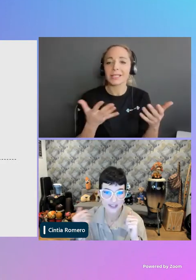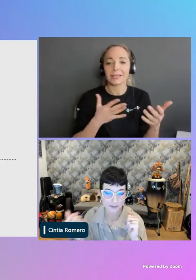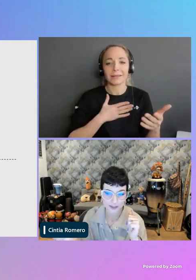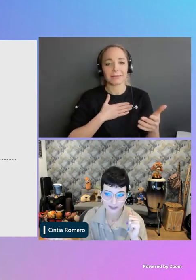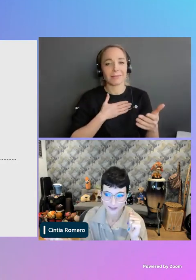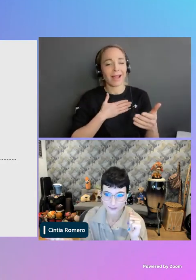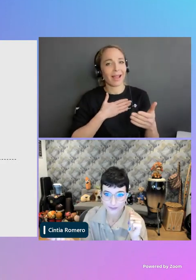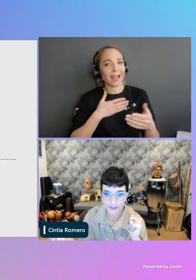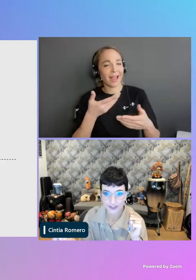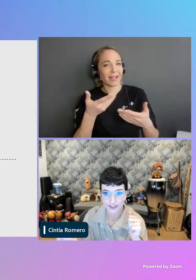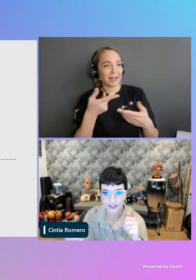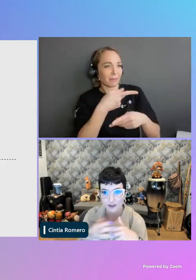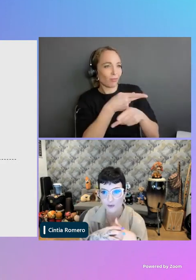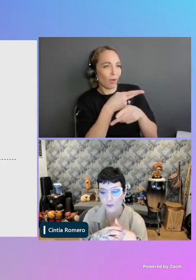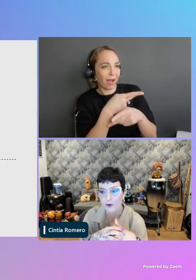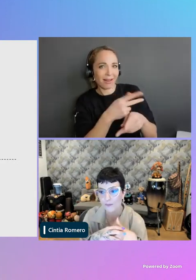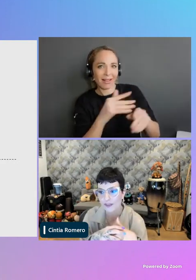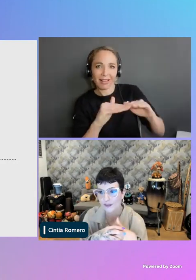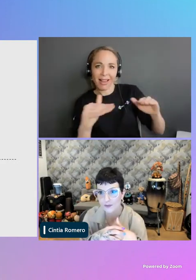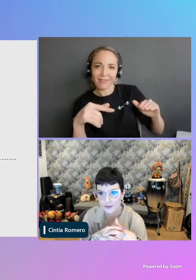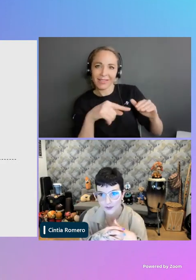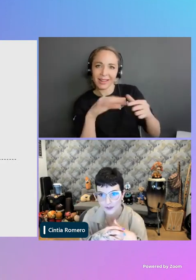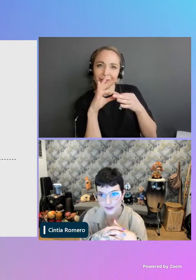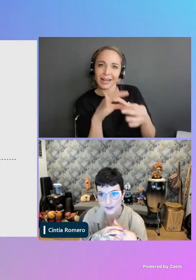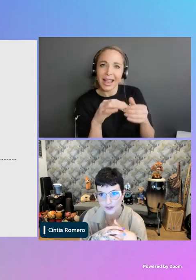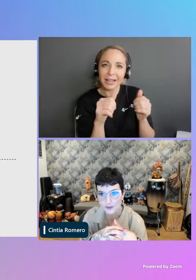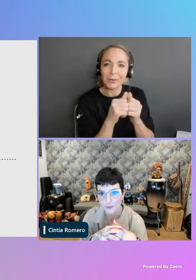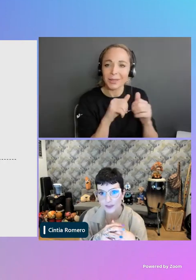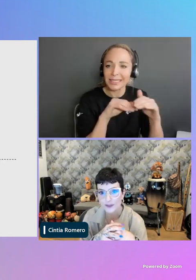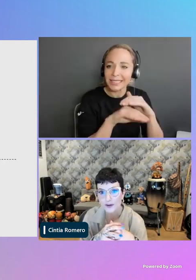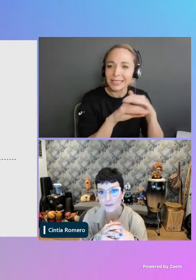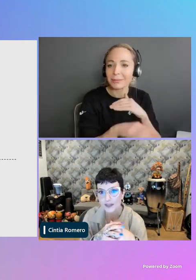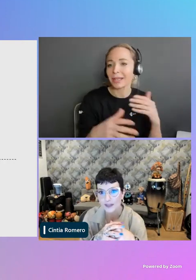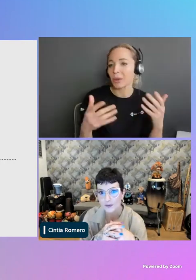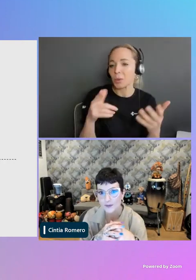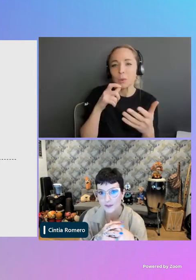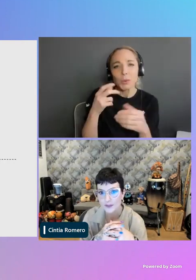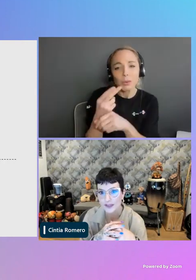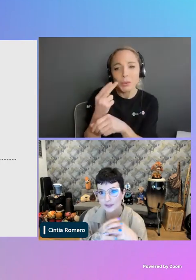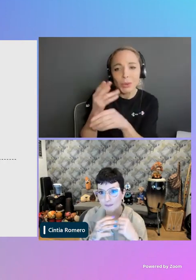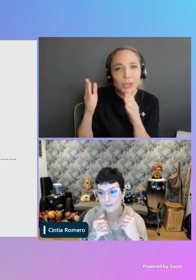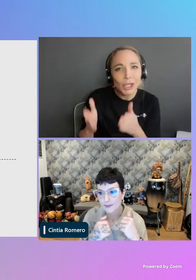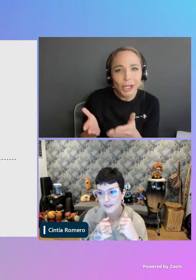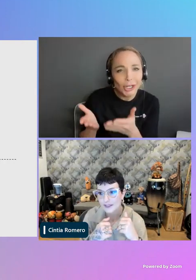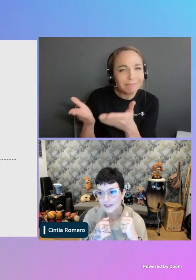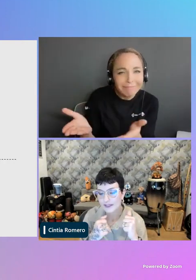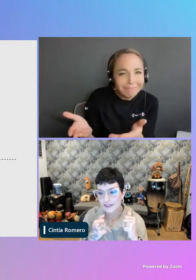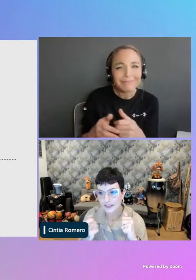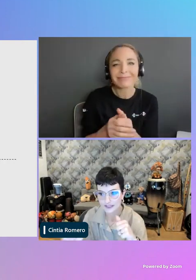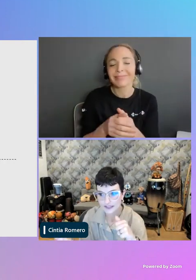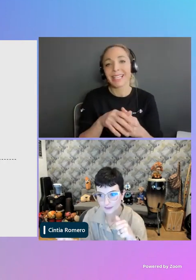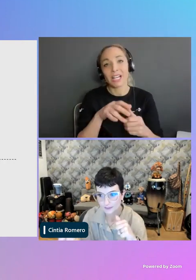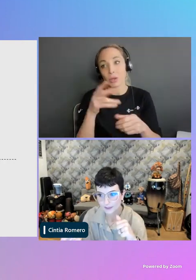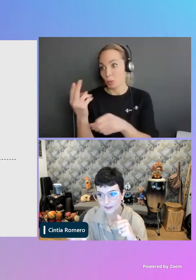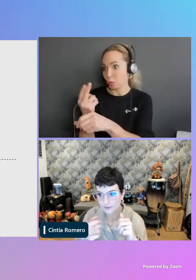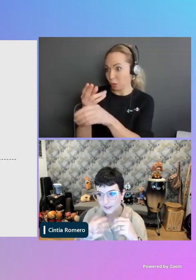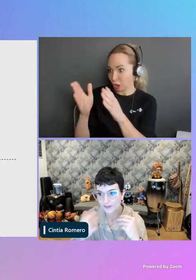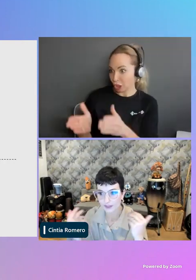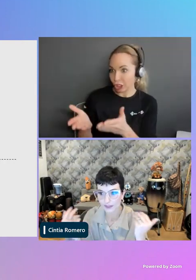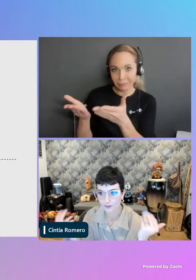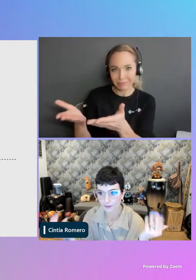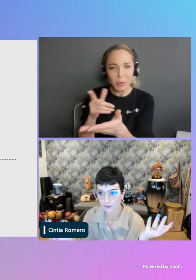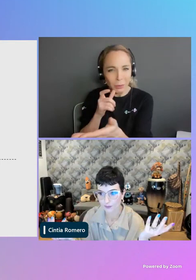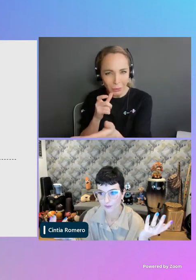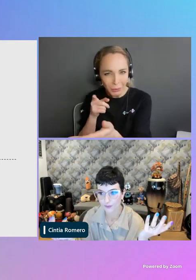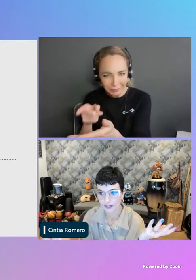regarding accessibility? Who are my users? What are my user and my business needs? Because we